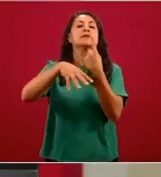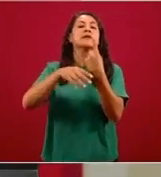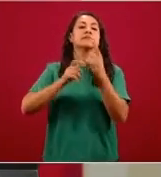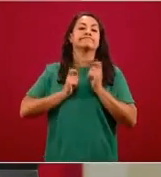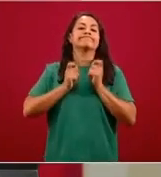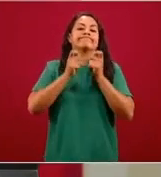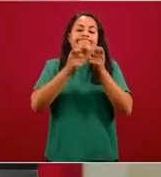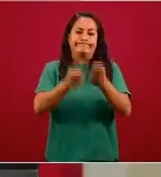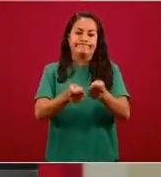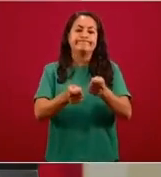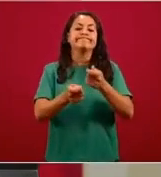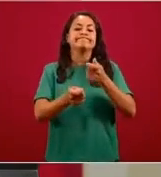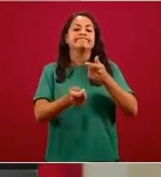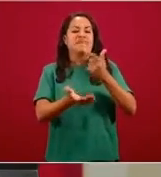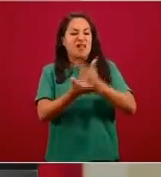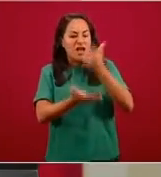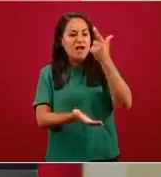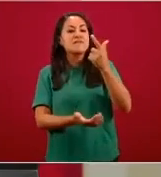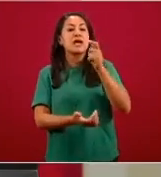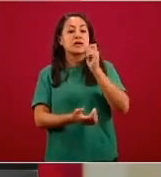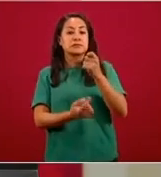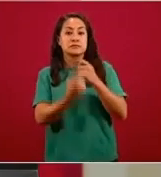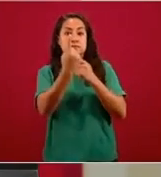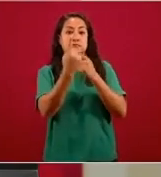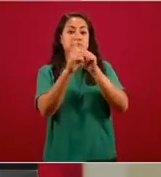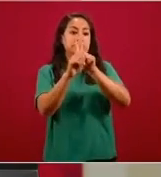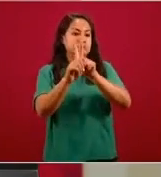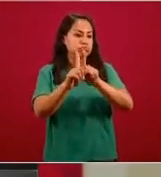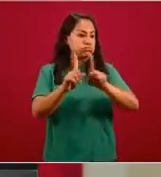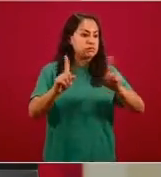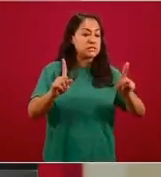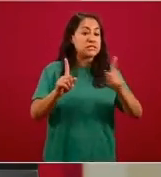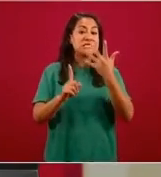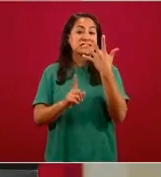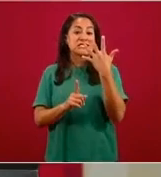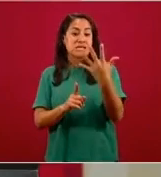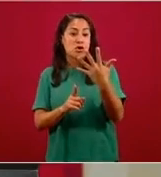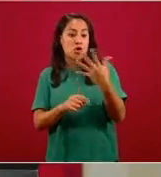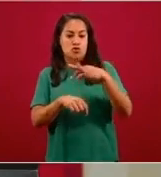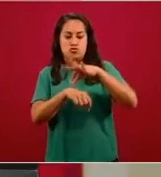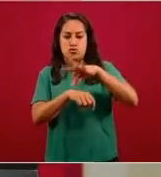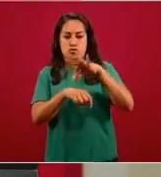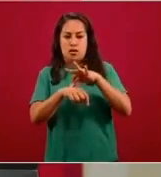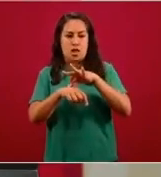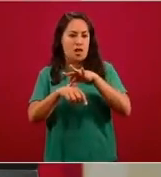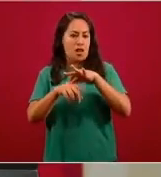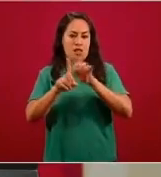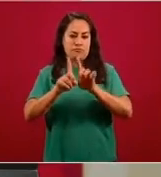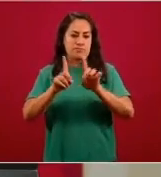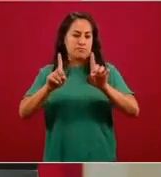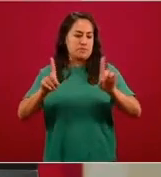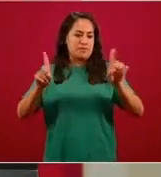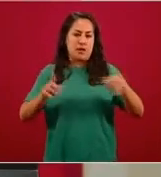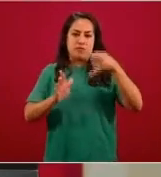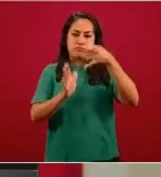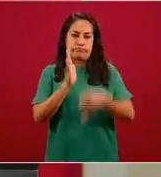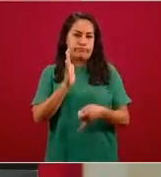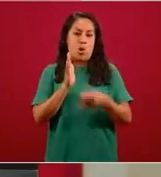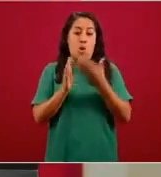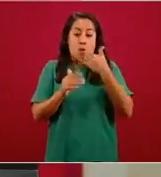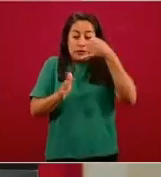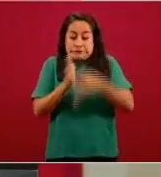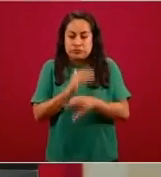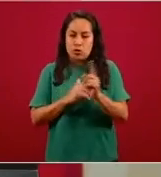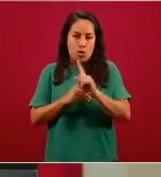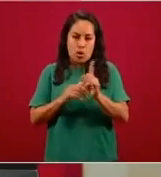in their specialty, for example, in critical care, and they directly train 5 people who don't necessarily